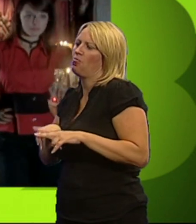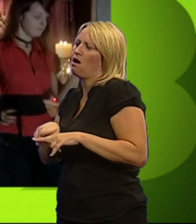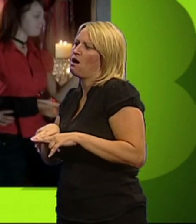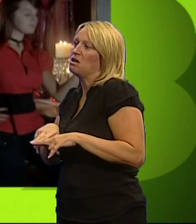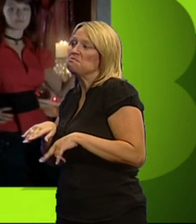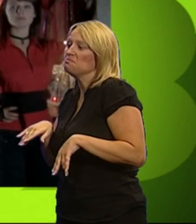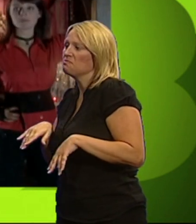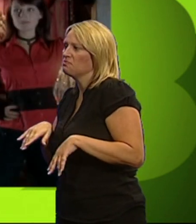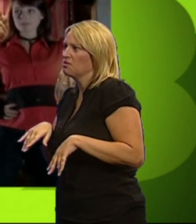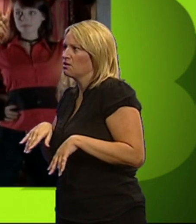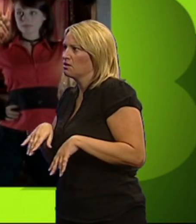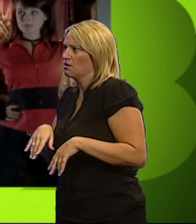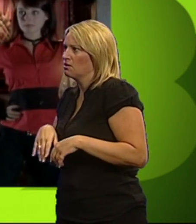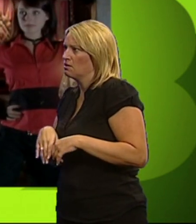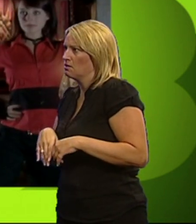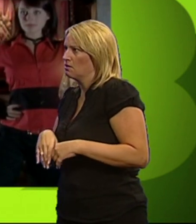it?